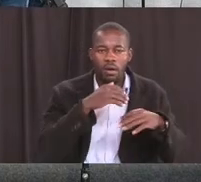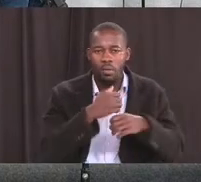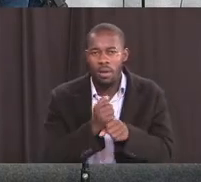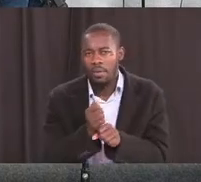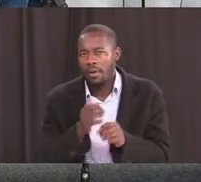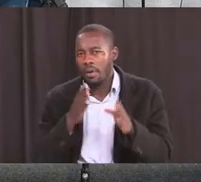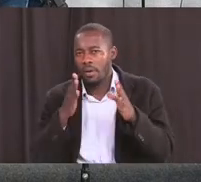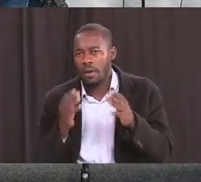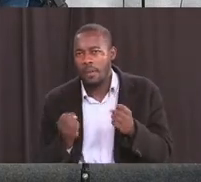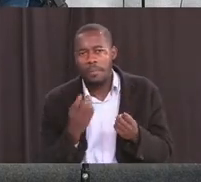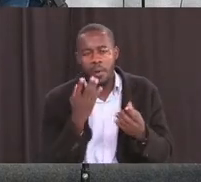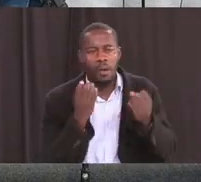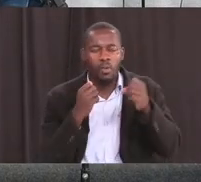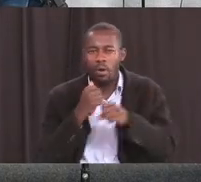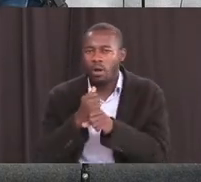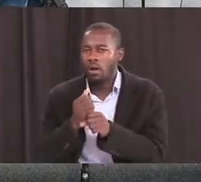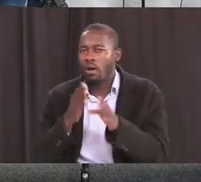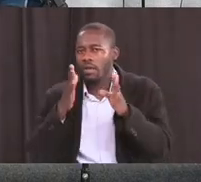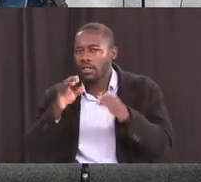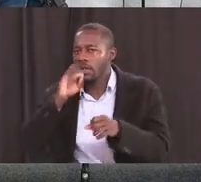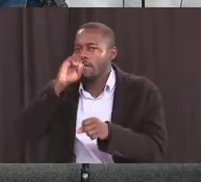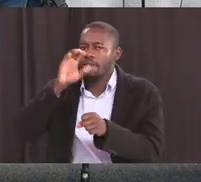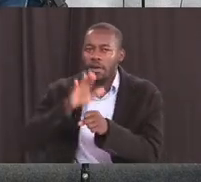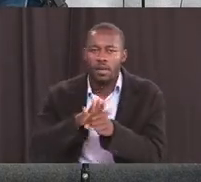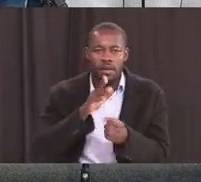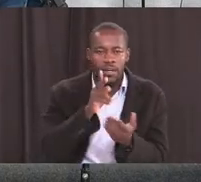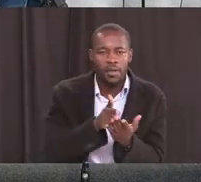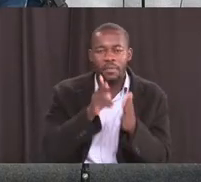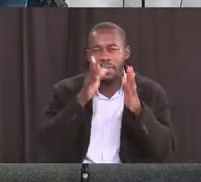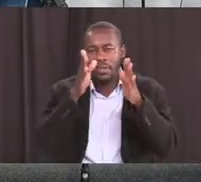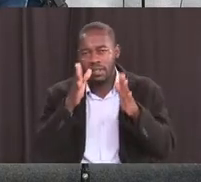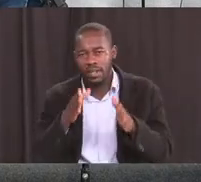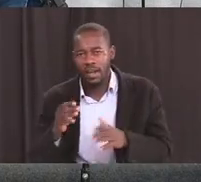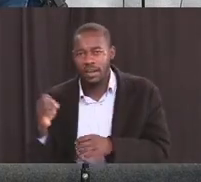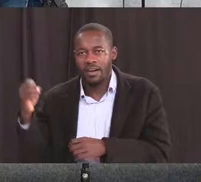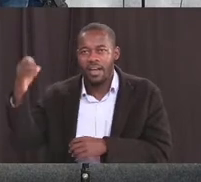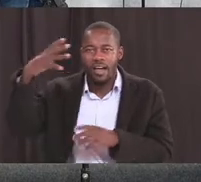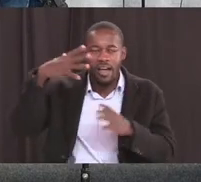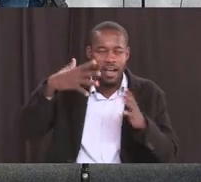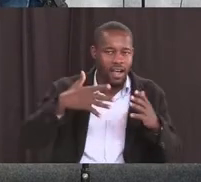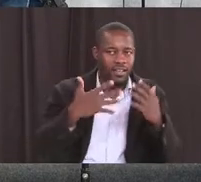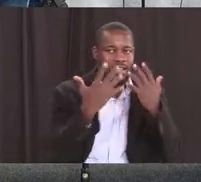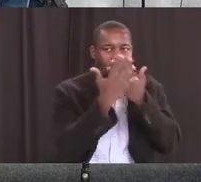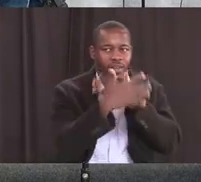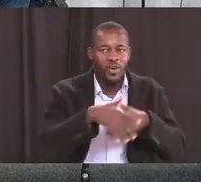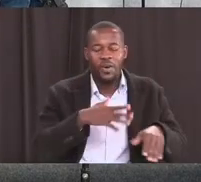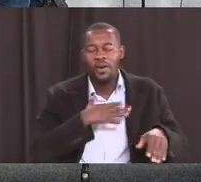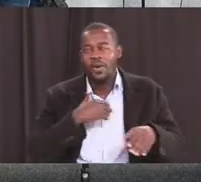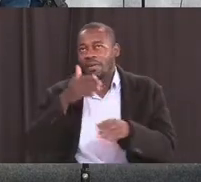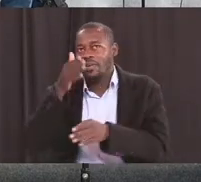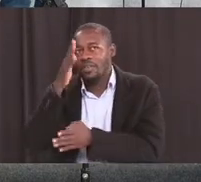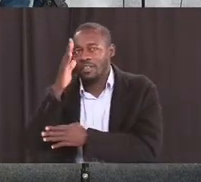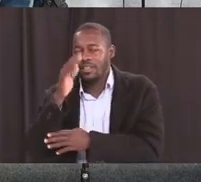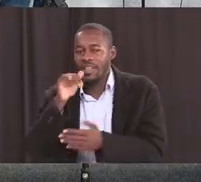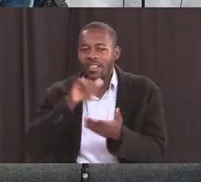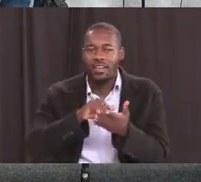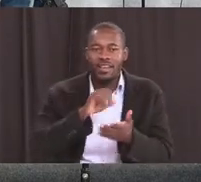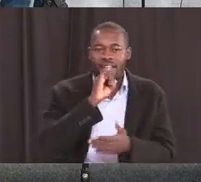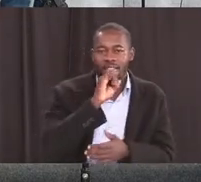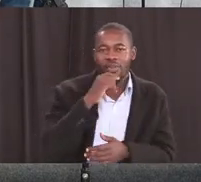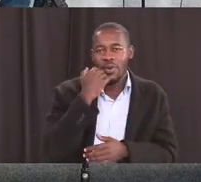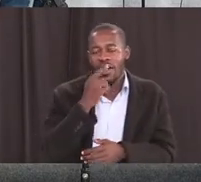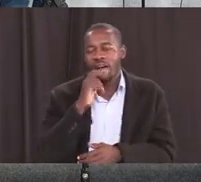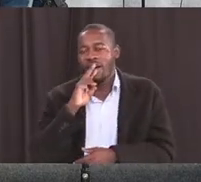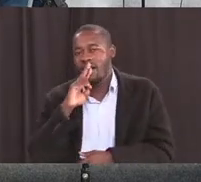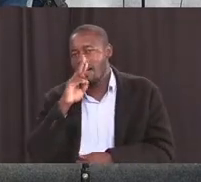Waymaker, miracle work, promise keep, light in the darkness, my God. That is who